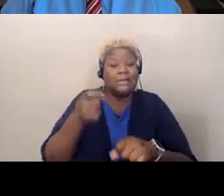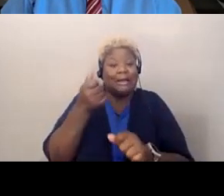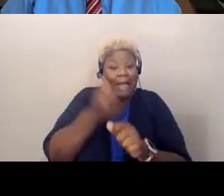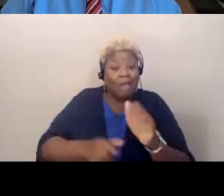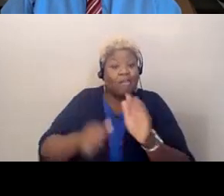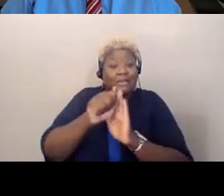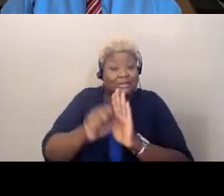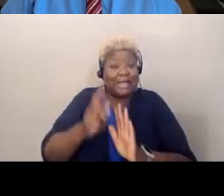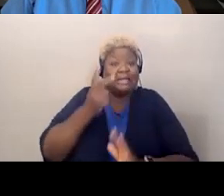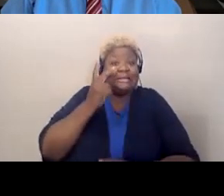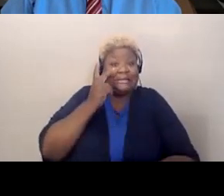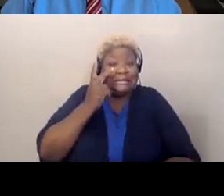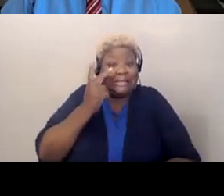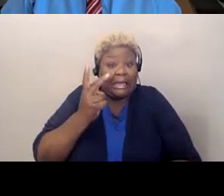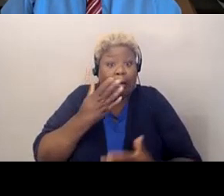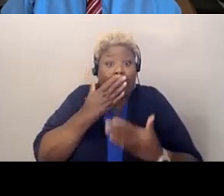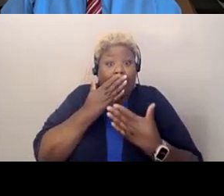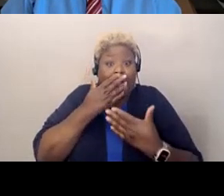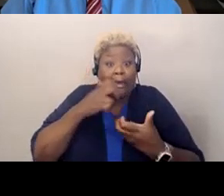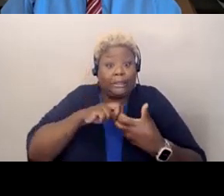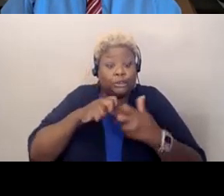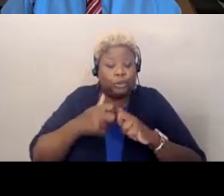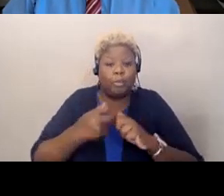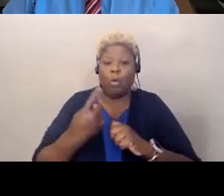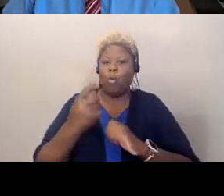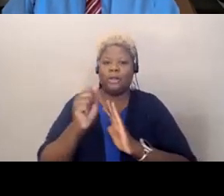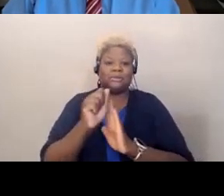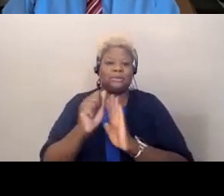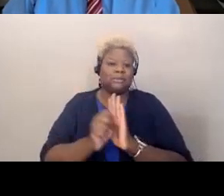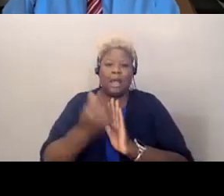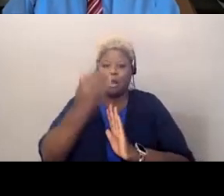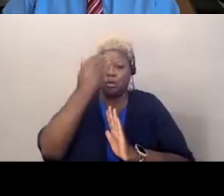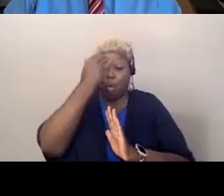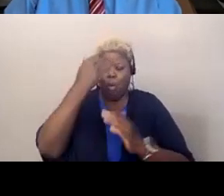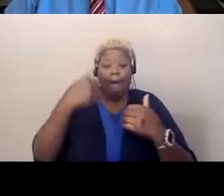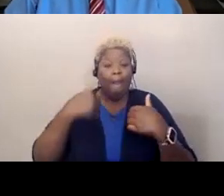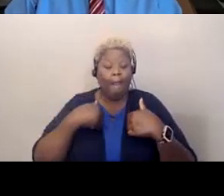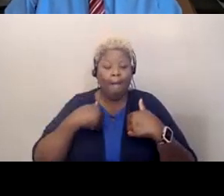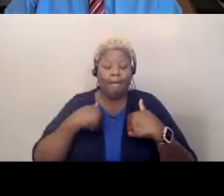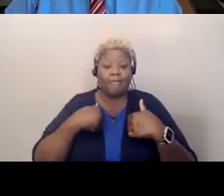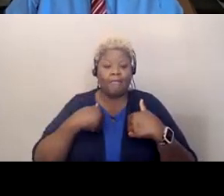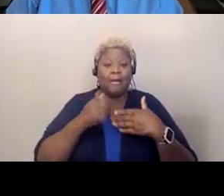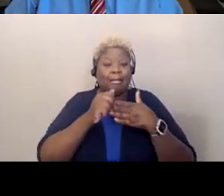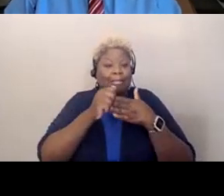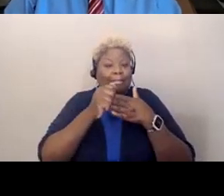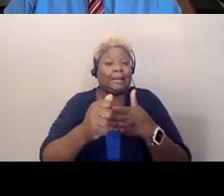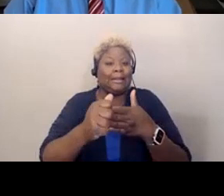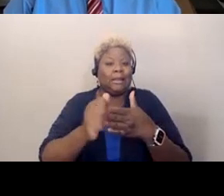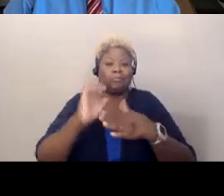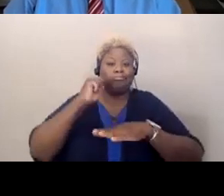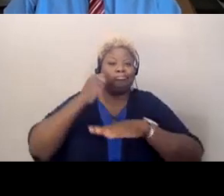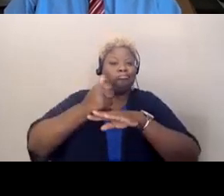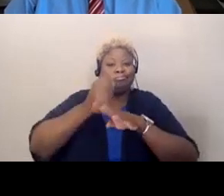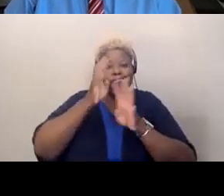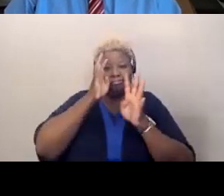that there's these issues, but there isn't a state that I know of that's leading the way in